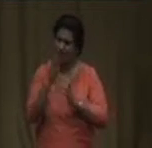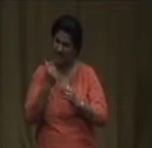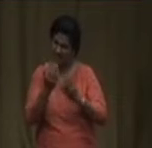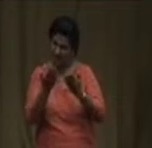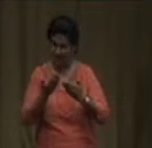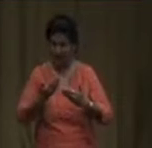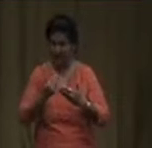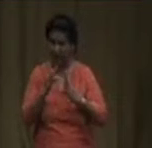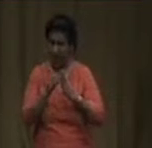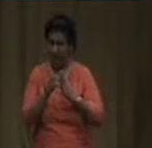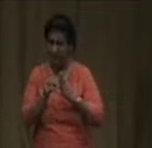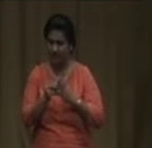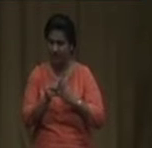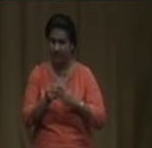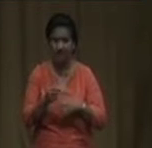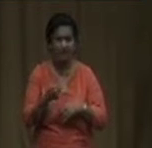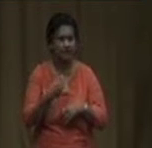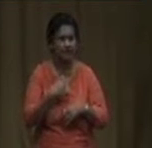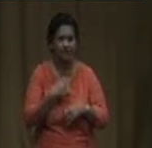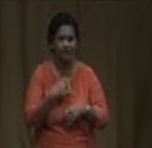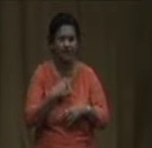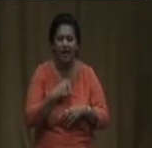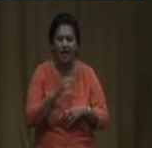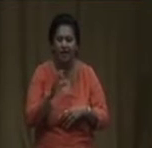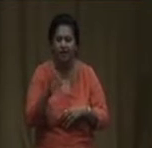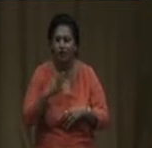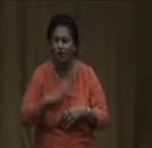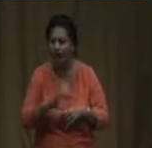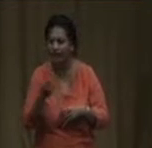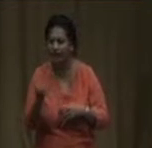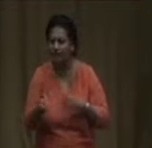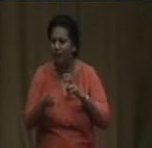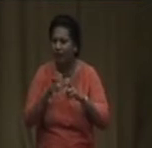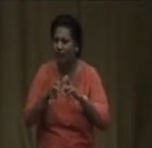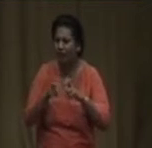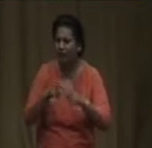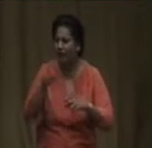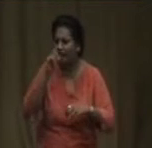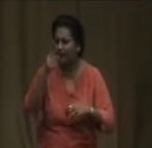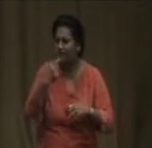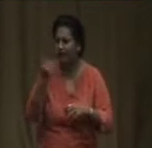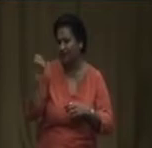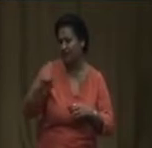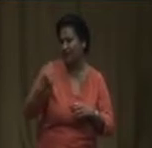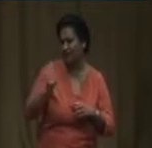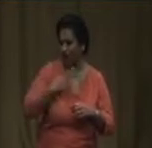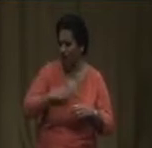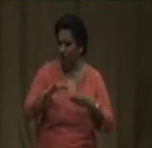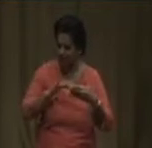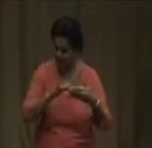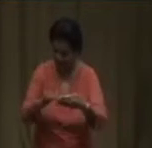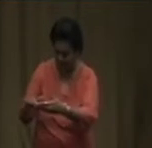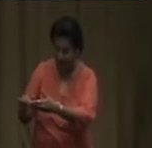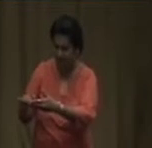copy? I do not want to be faced with the ethical dilemma of refusing to help a friend in order